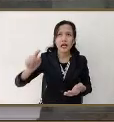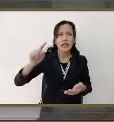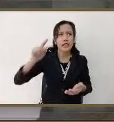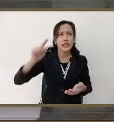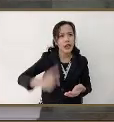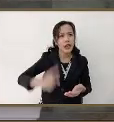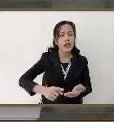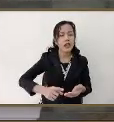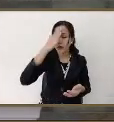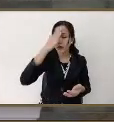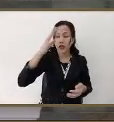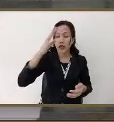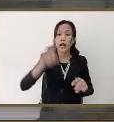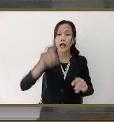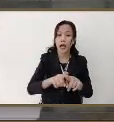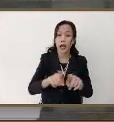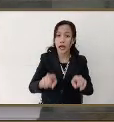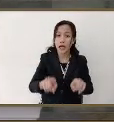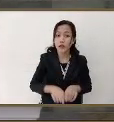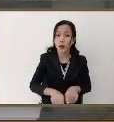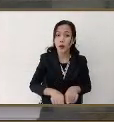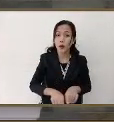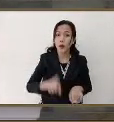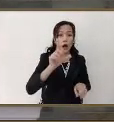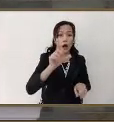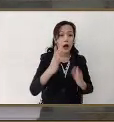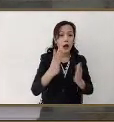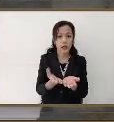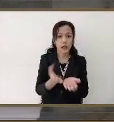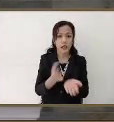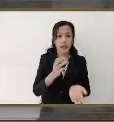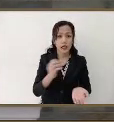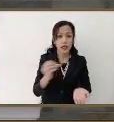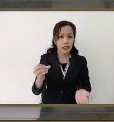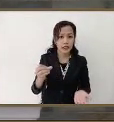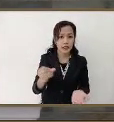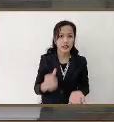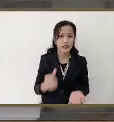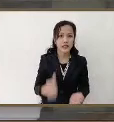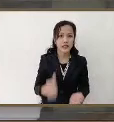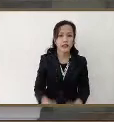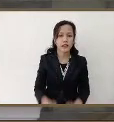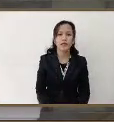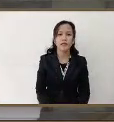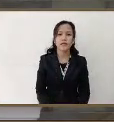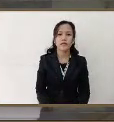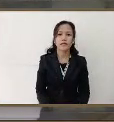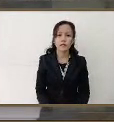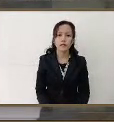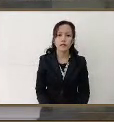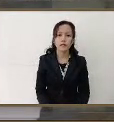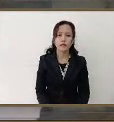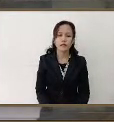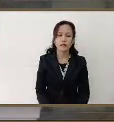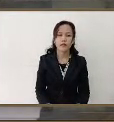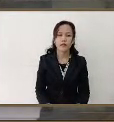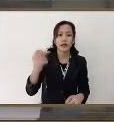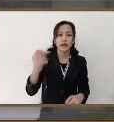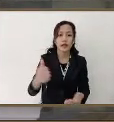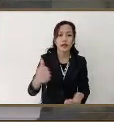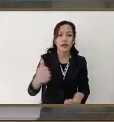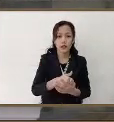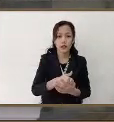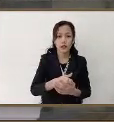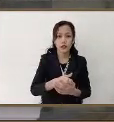as one book. And as far as the authorship is concerned, ang nagsulat po dito ay kinikilala po